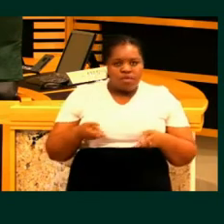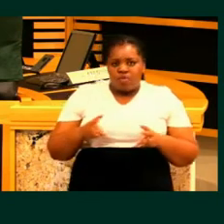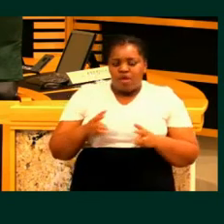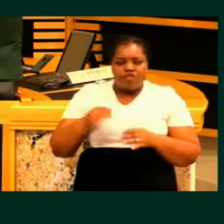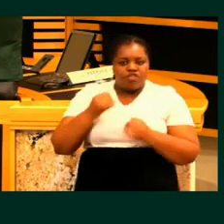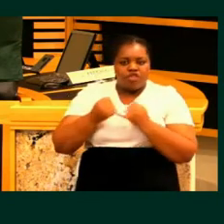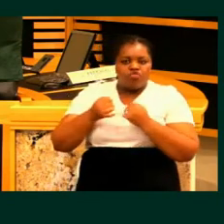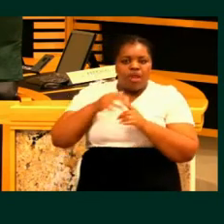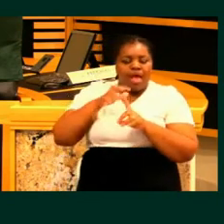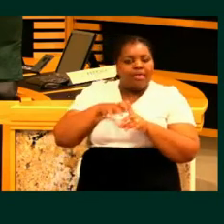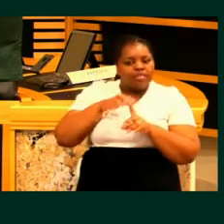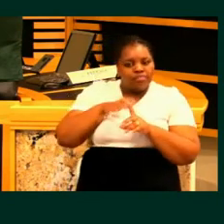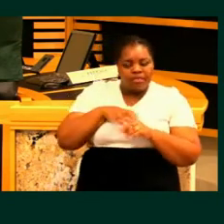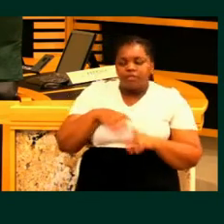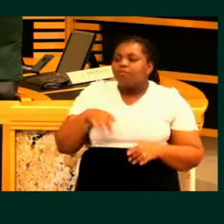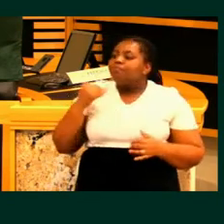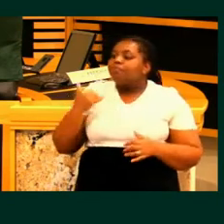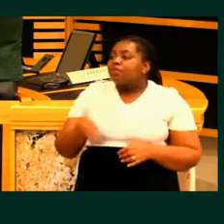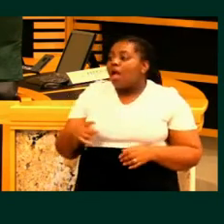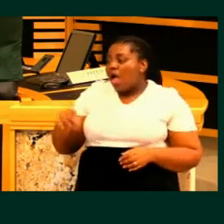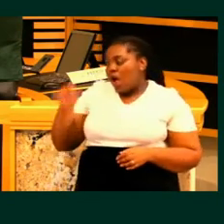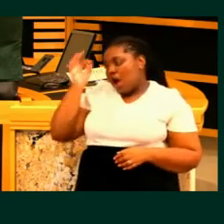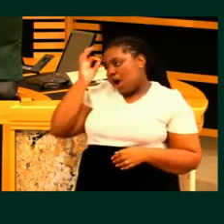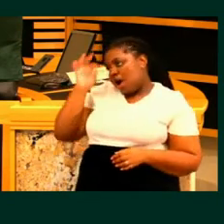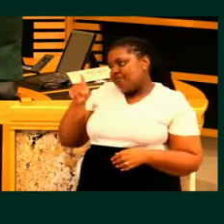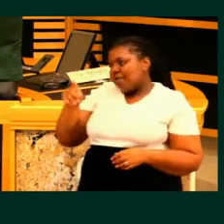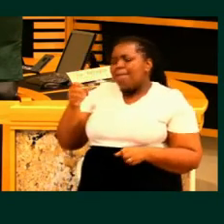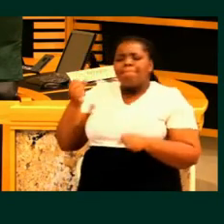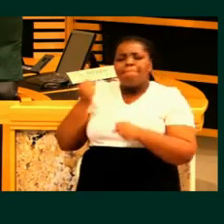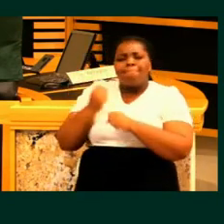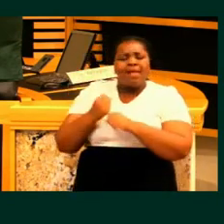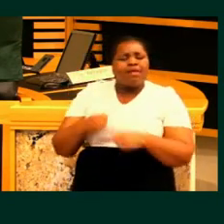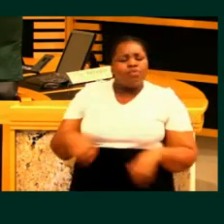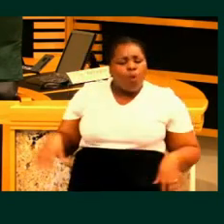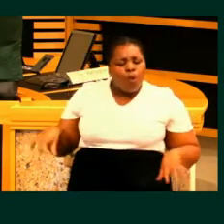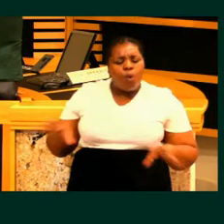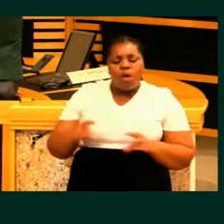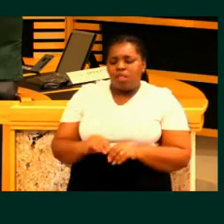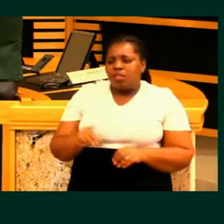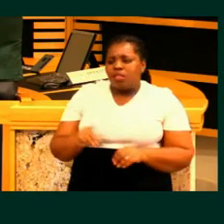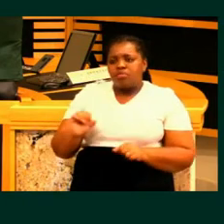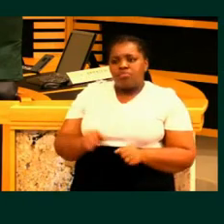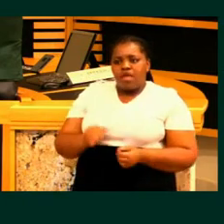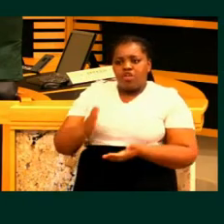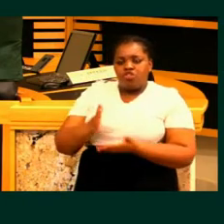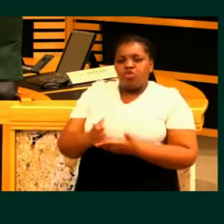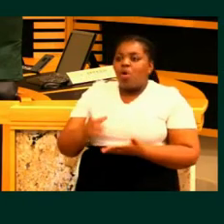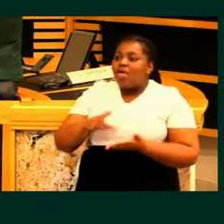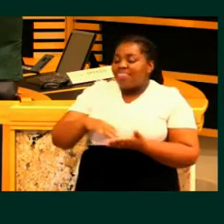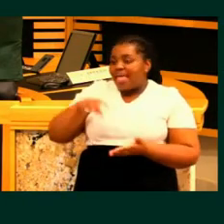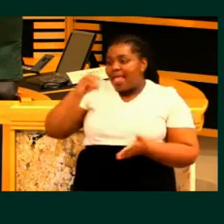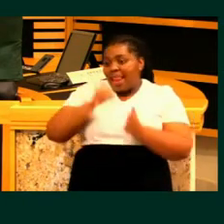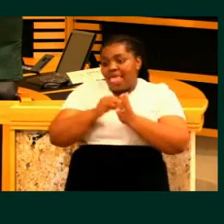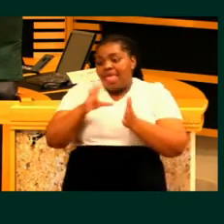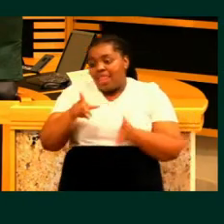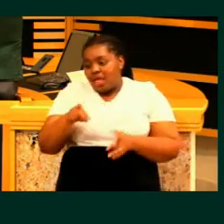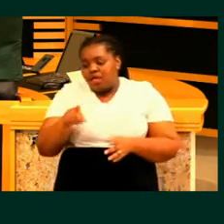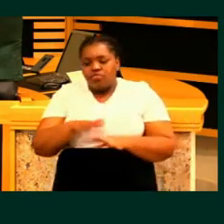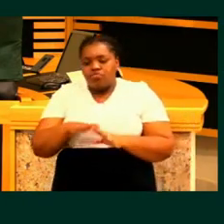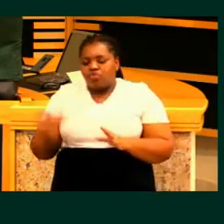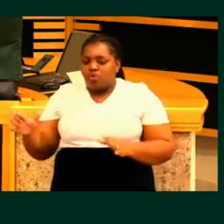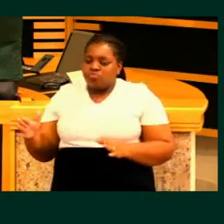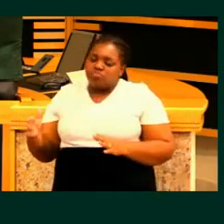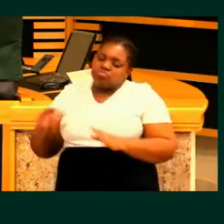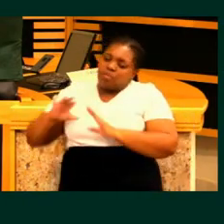schools the Enad government has made all these stdes to make sure that our Learners do not interrupt or